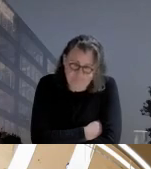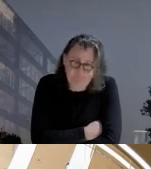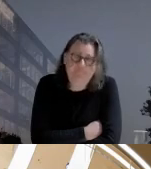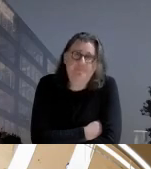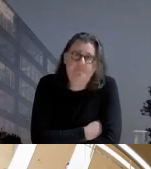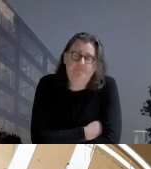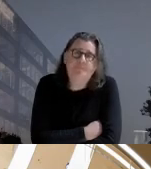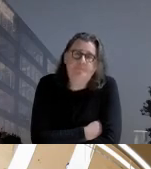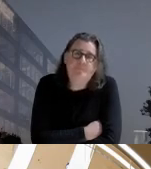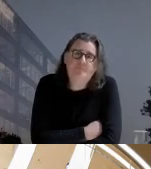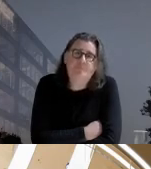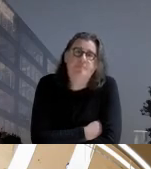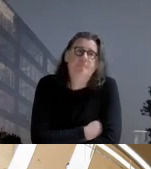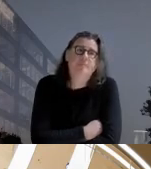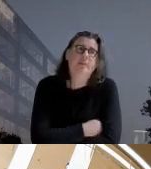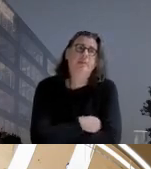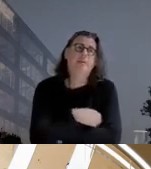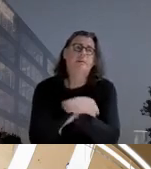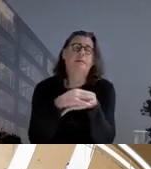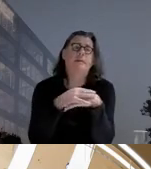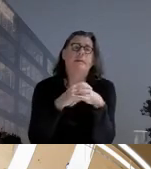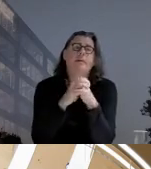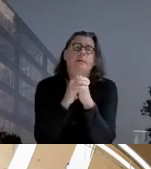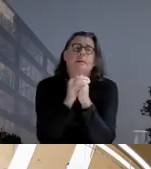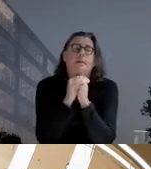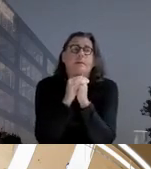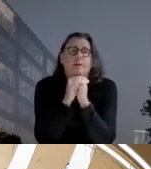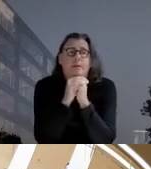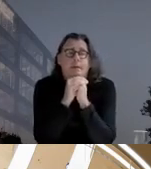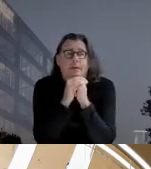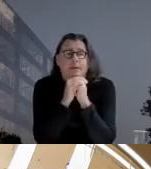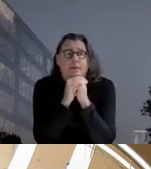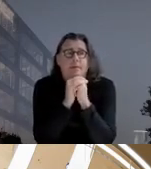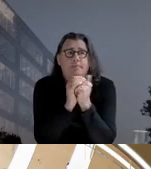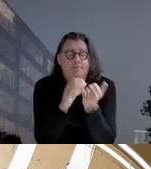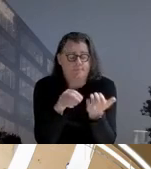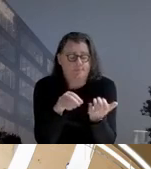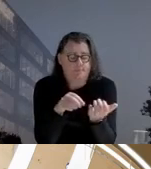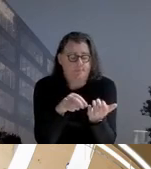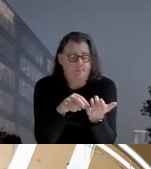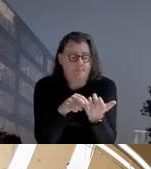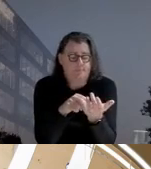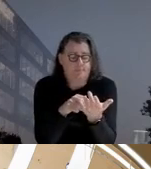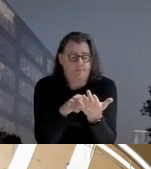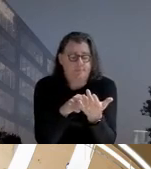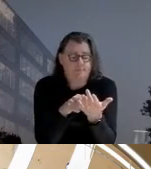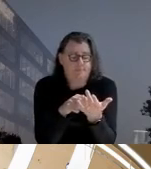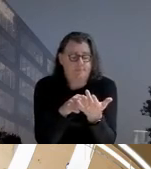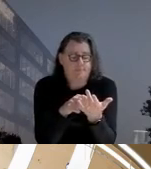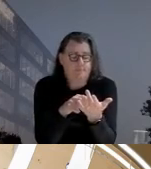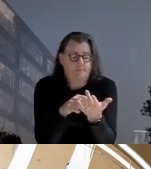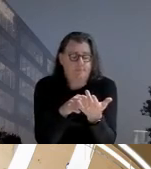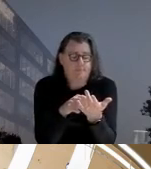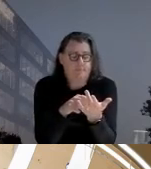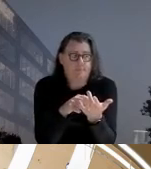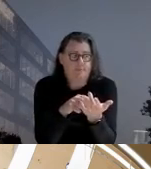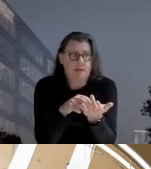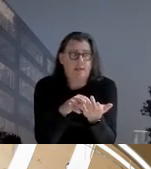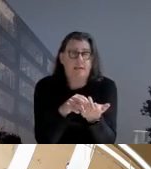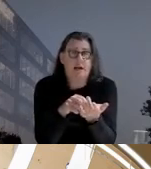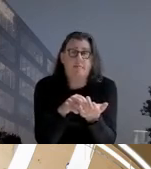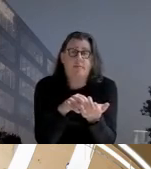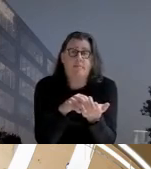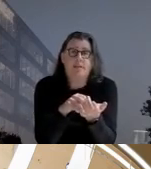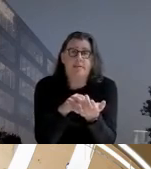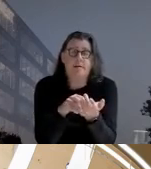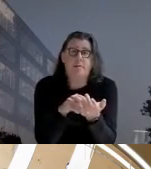find a good balance between project cost and material selection to reduce embodied carbon footprint? How do you navigate that?